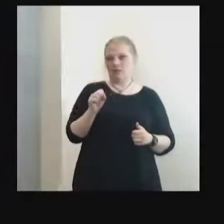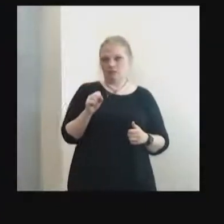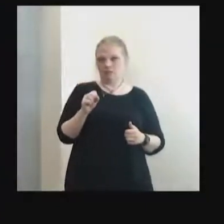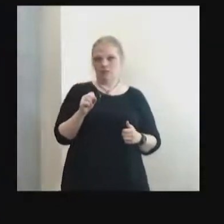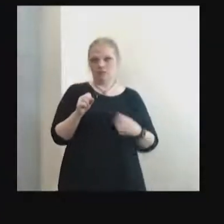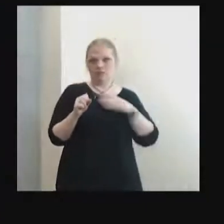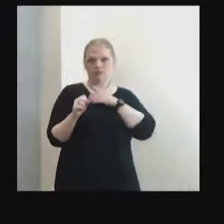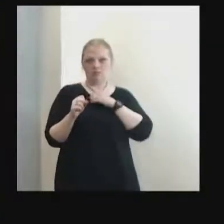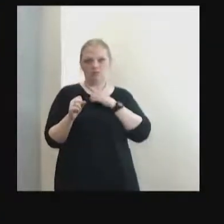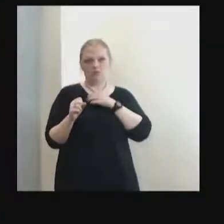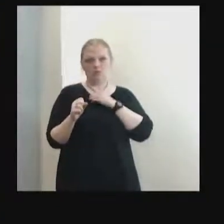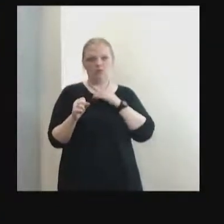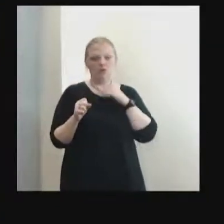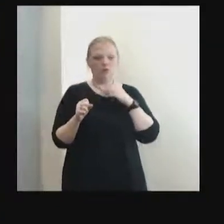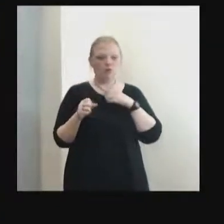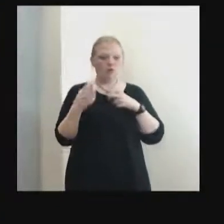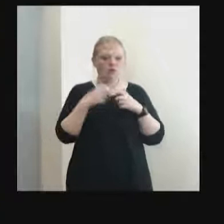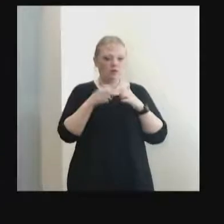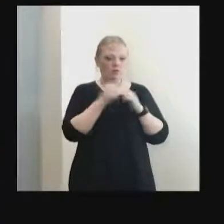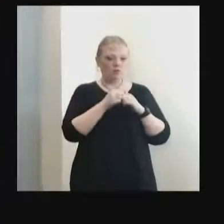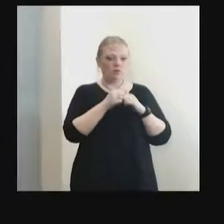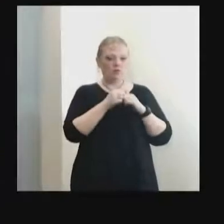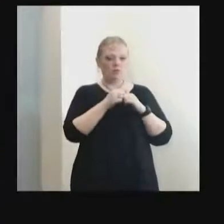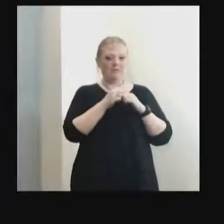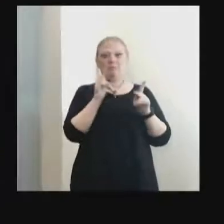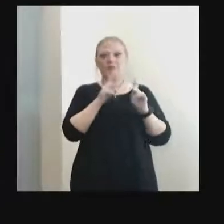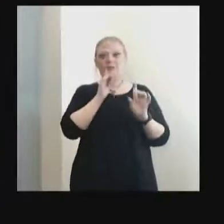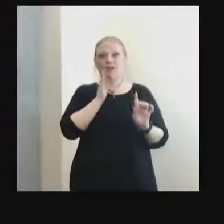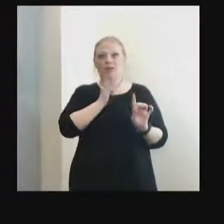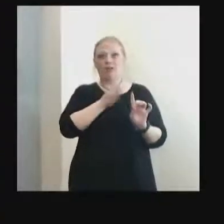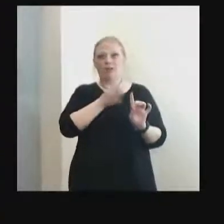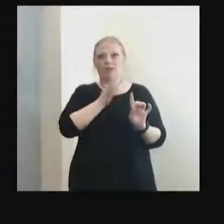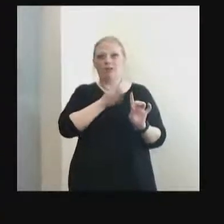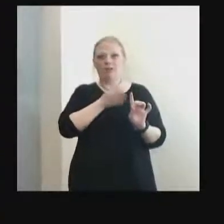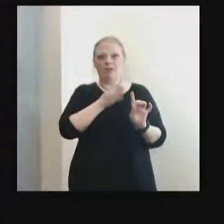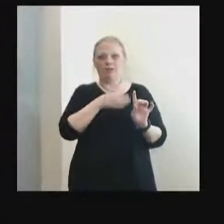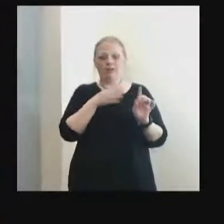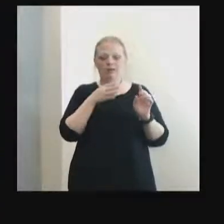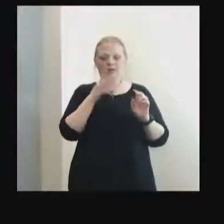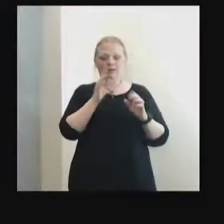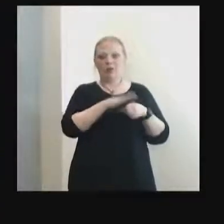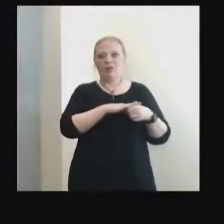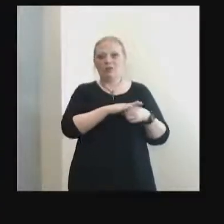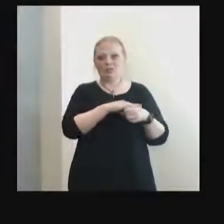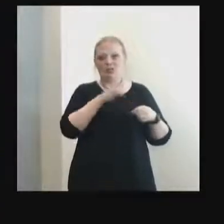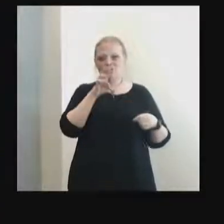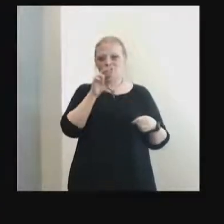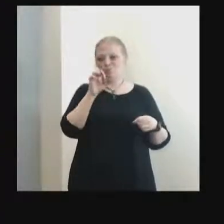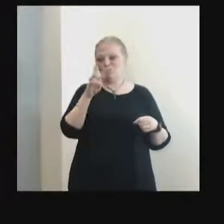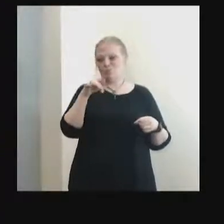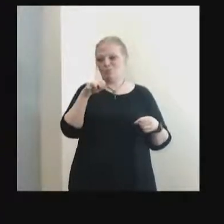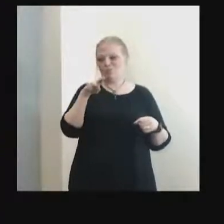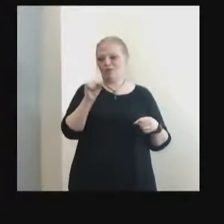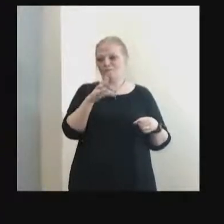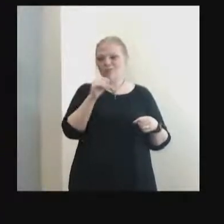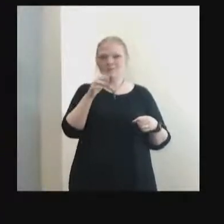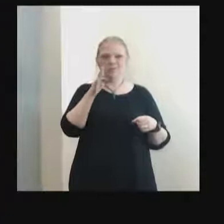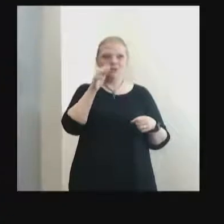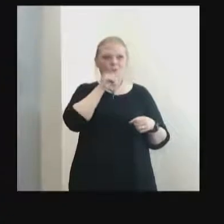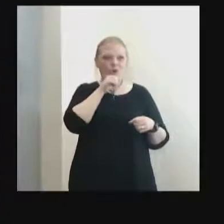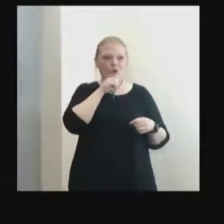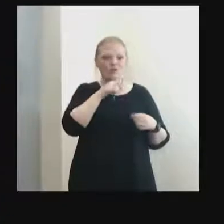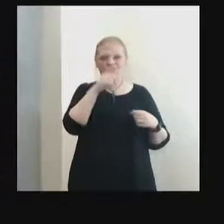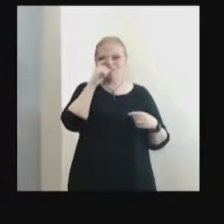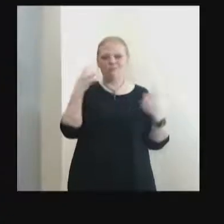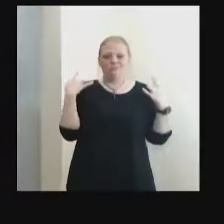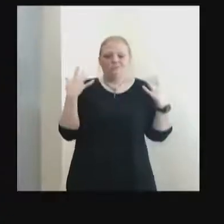frequent the locations because brew pubs and breweries because they just don't think they need to do it.